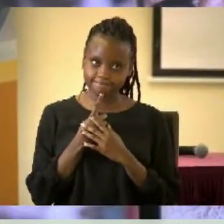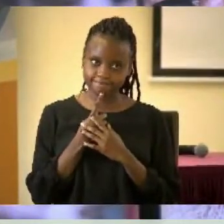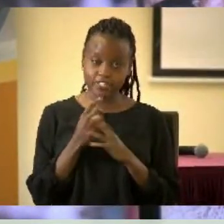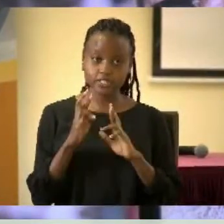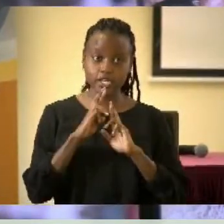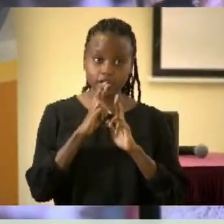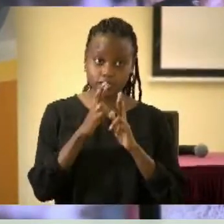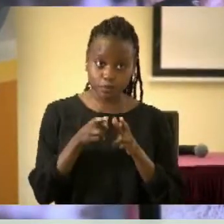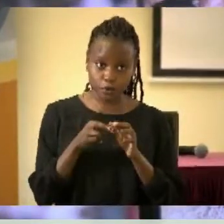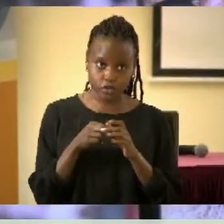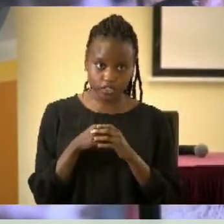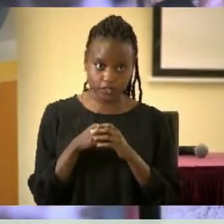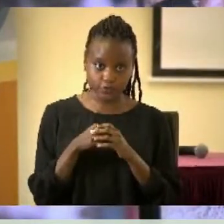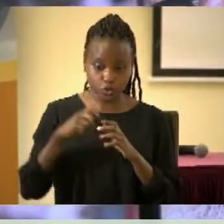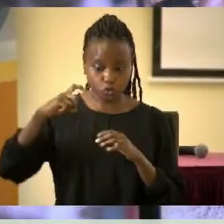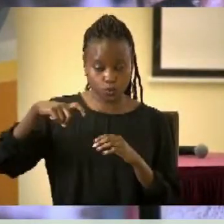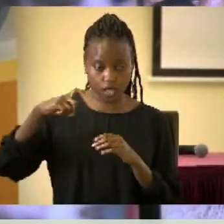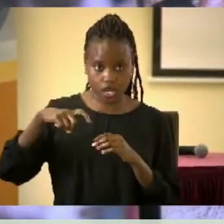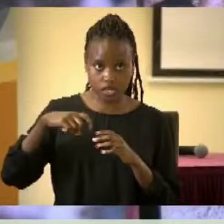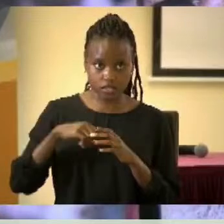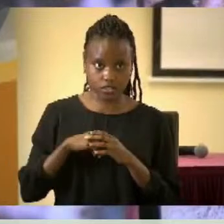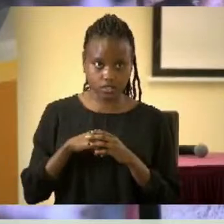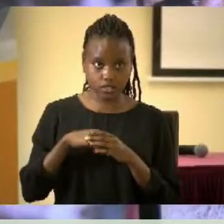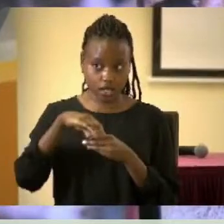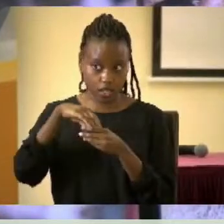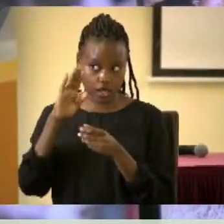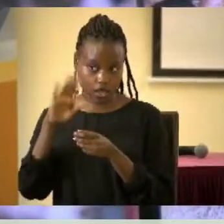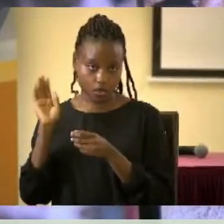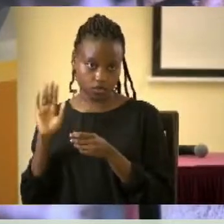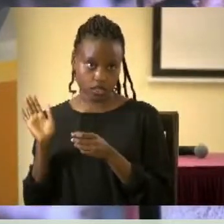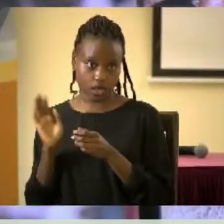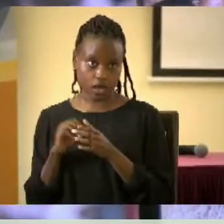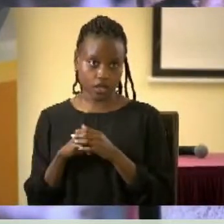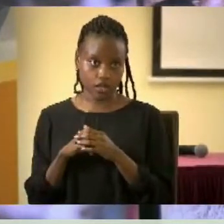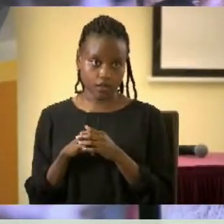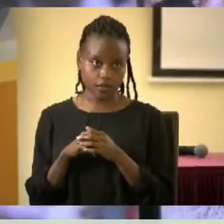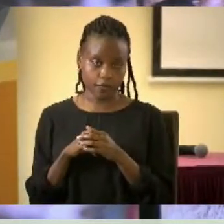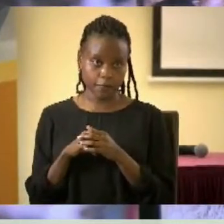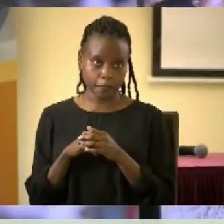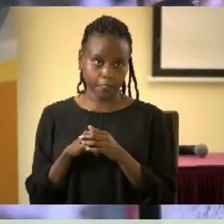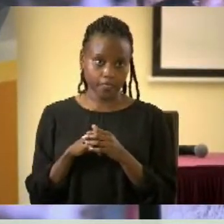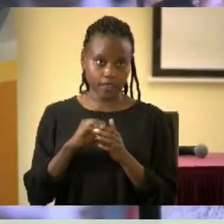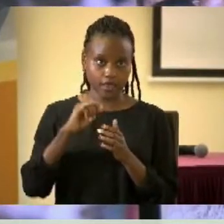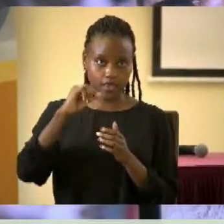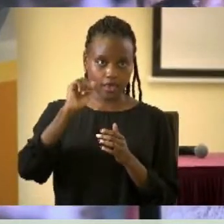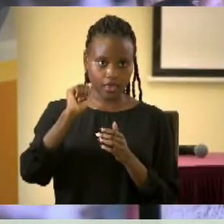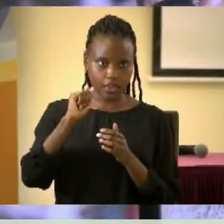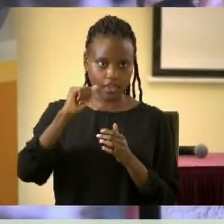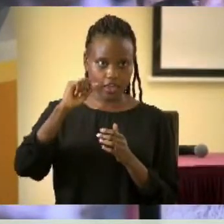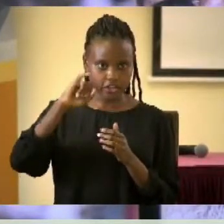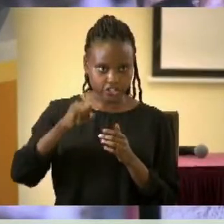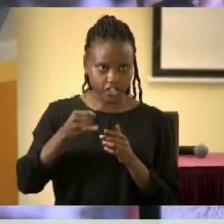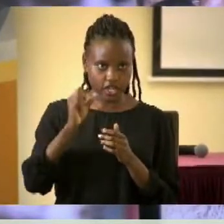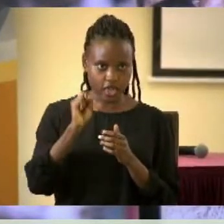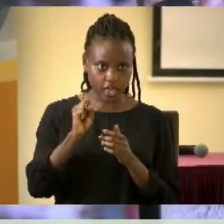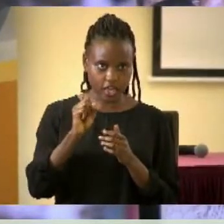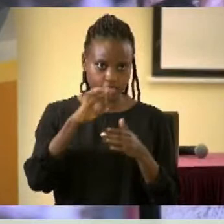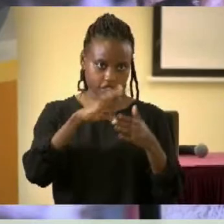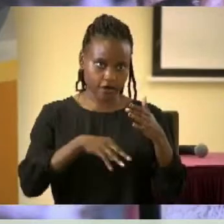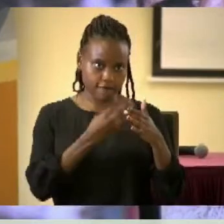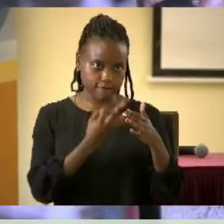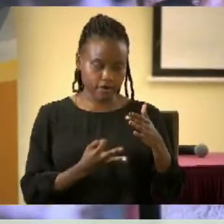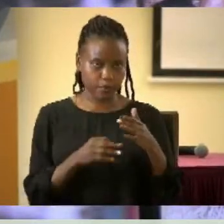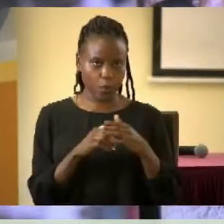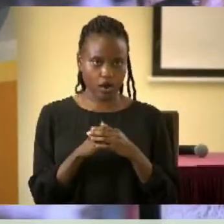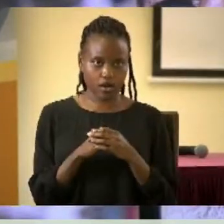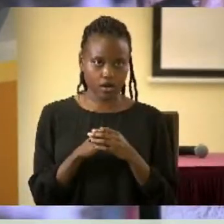responsive to the needs out there. Our AJS framework,